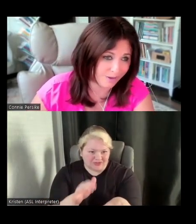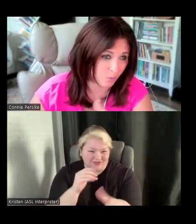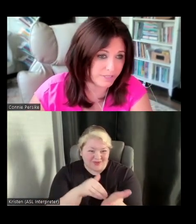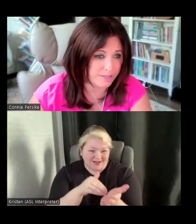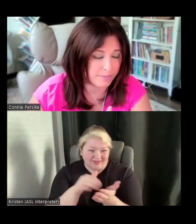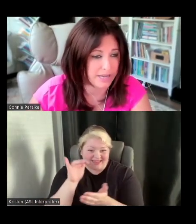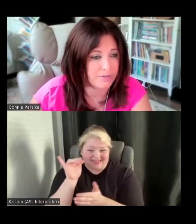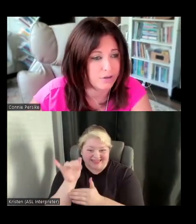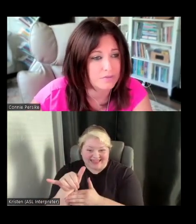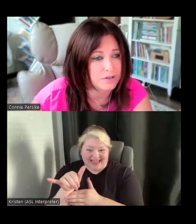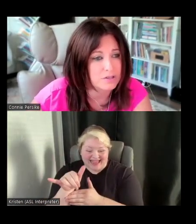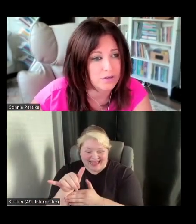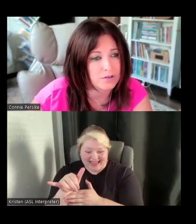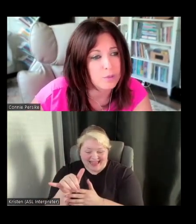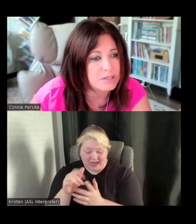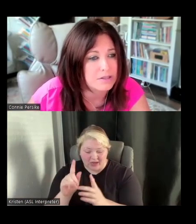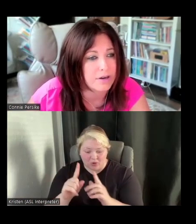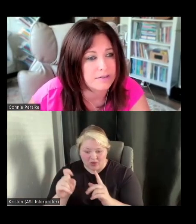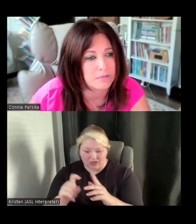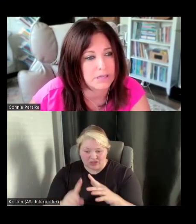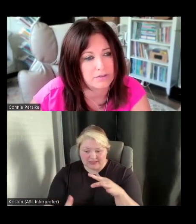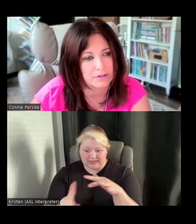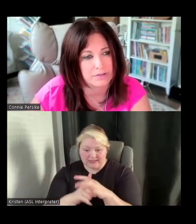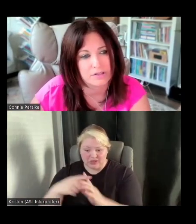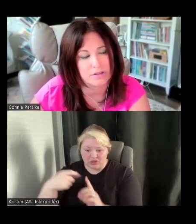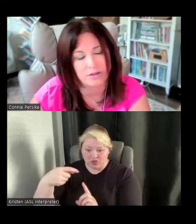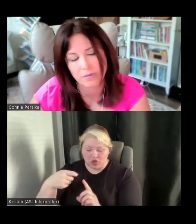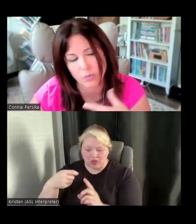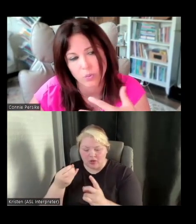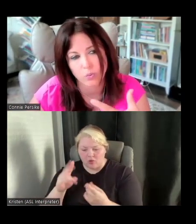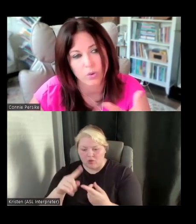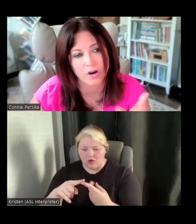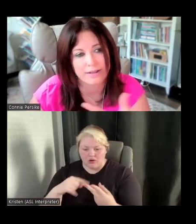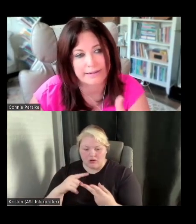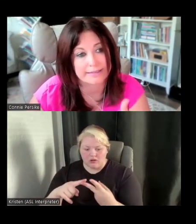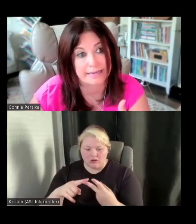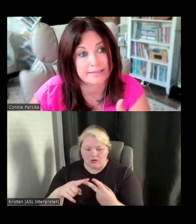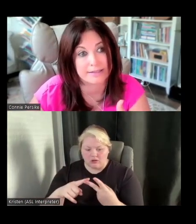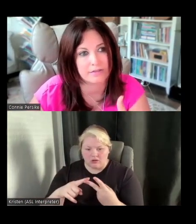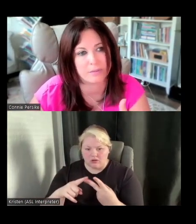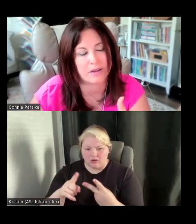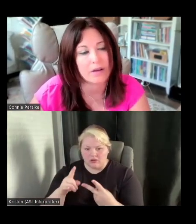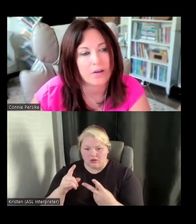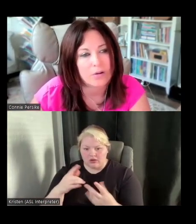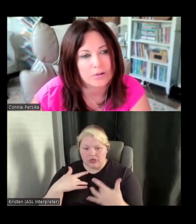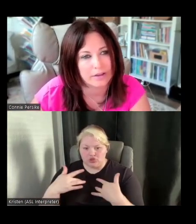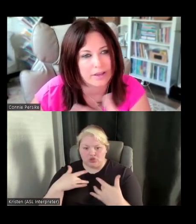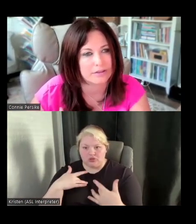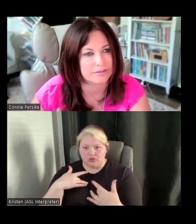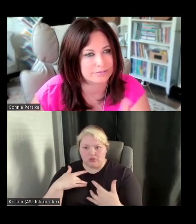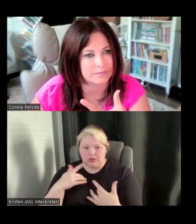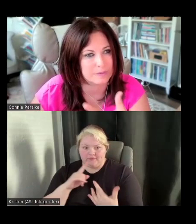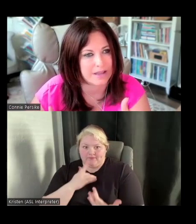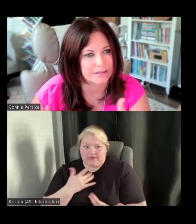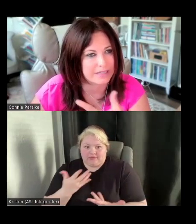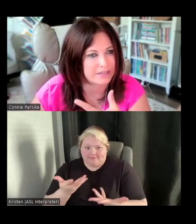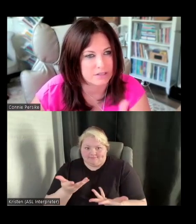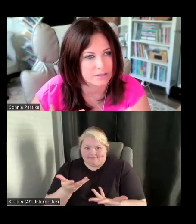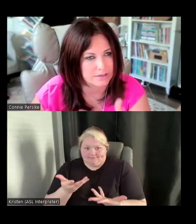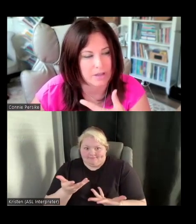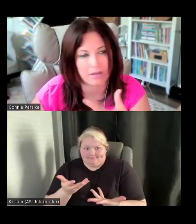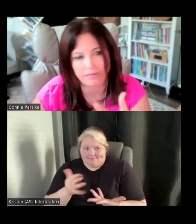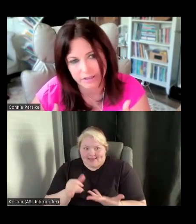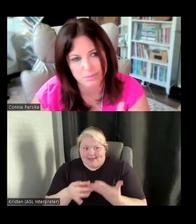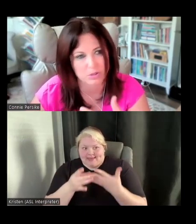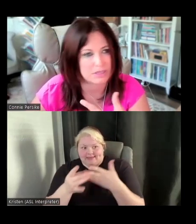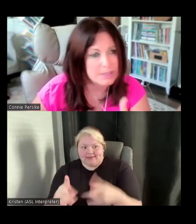up, what's the behavior of concern or what's the target of behavior of concern, we're at like a standstill from the get-go, and that leads to